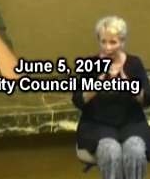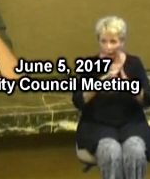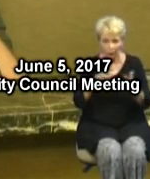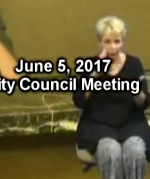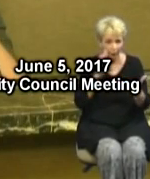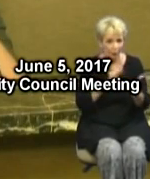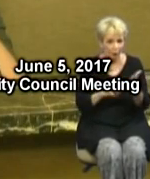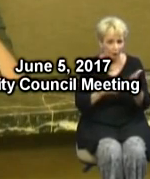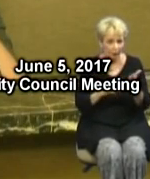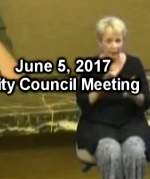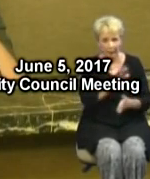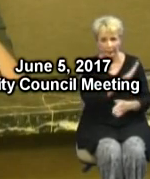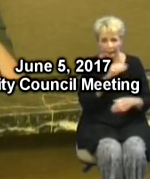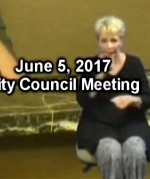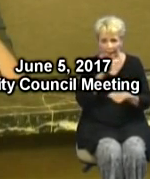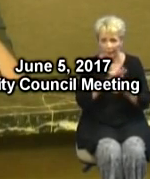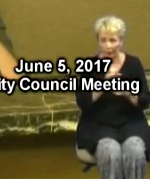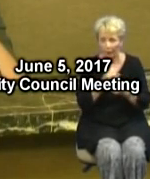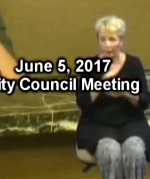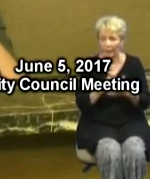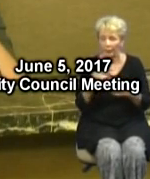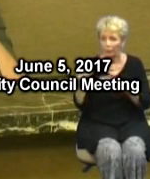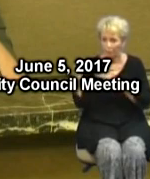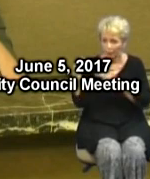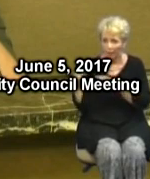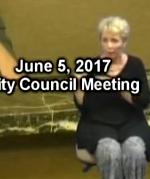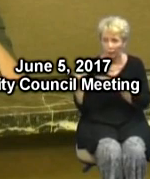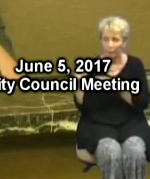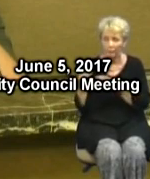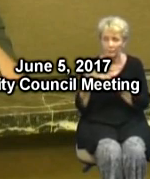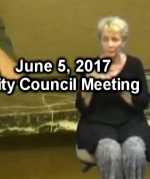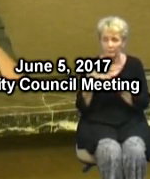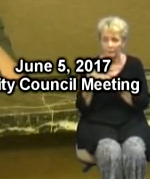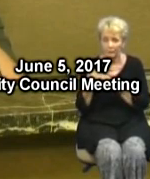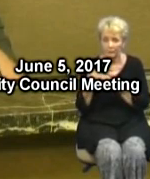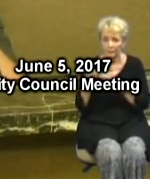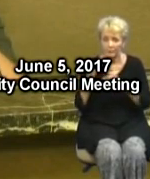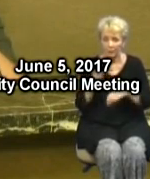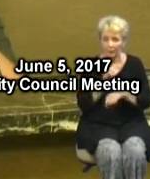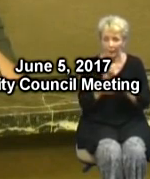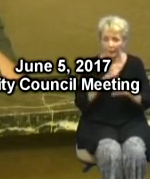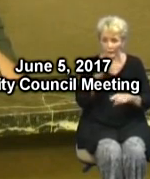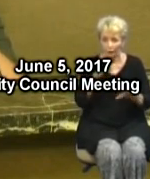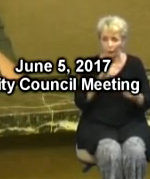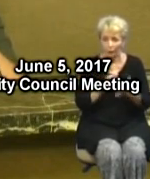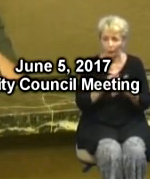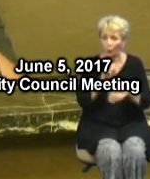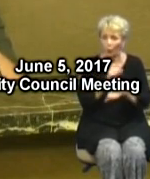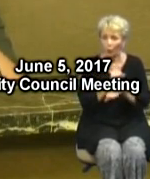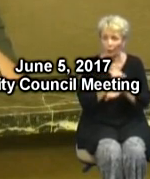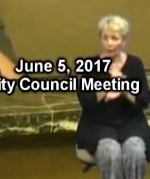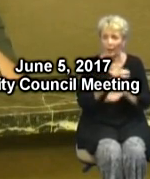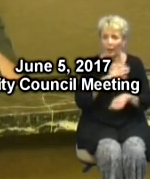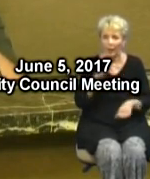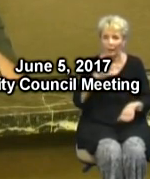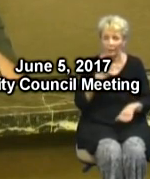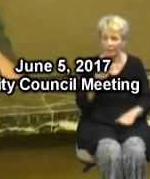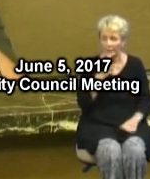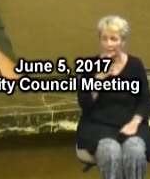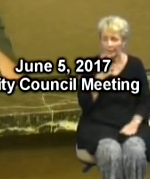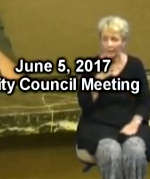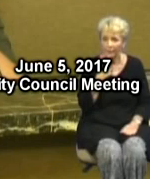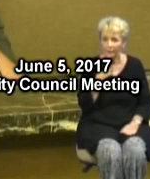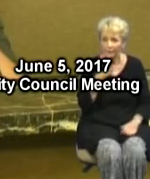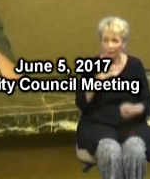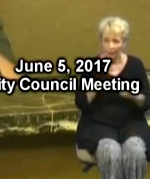research, their commitment to making it responsible, the employees who do the work. I have to say